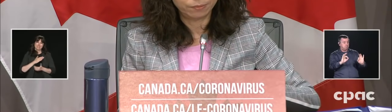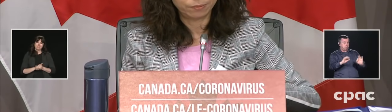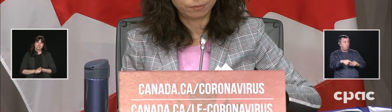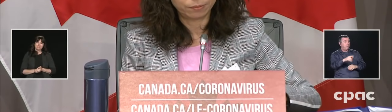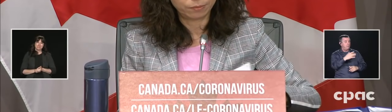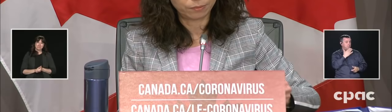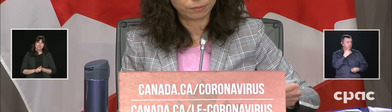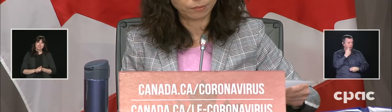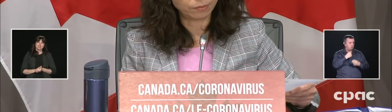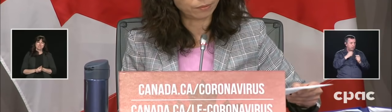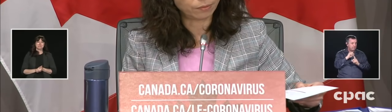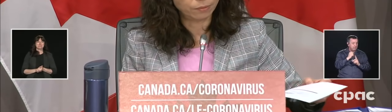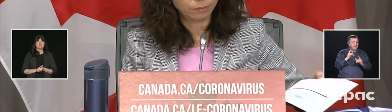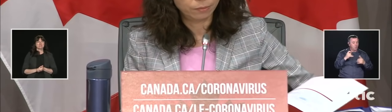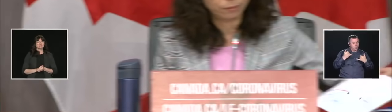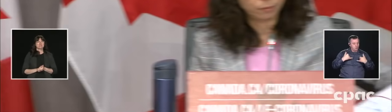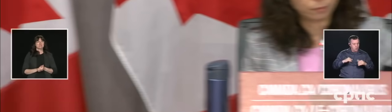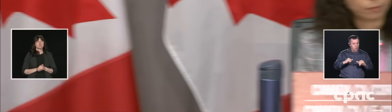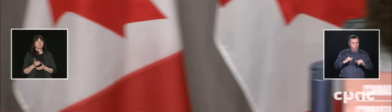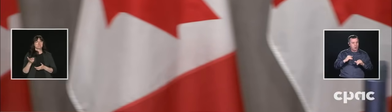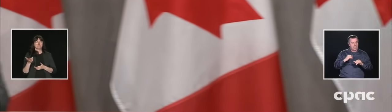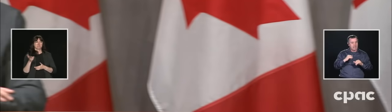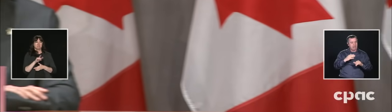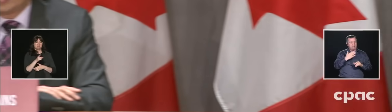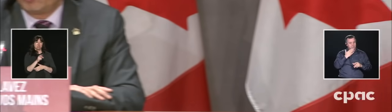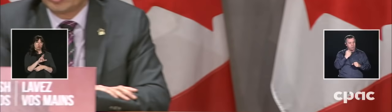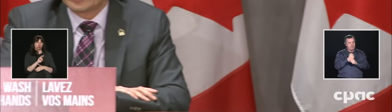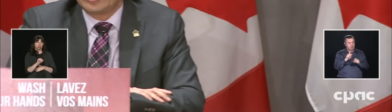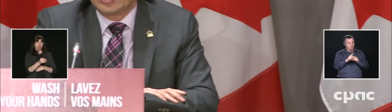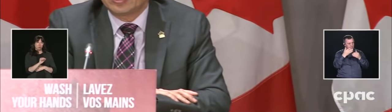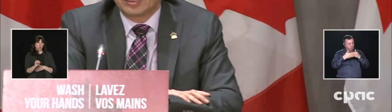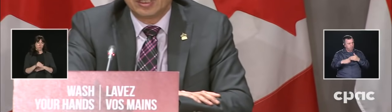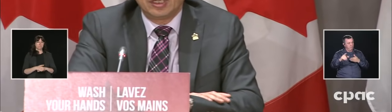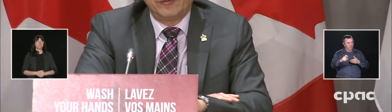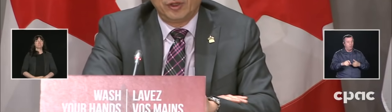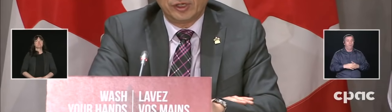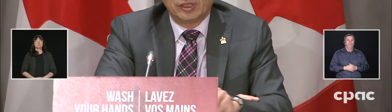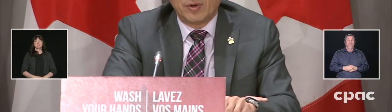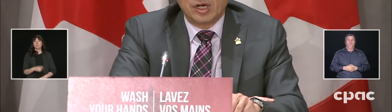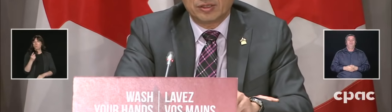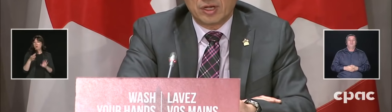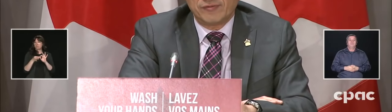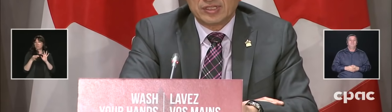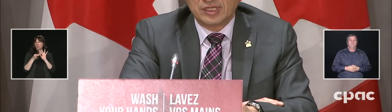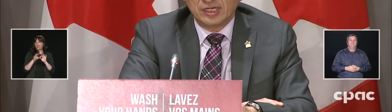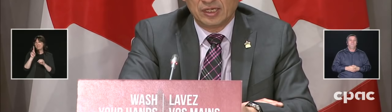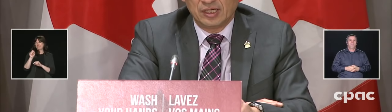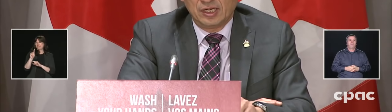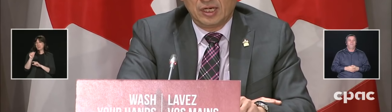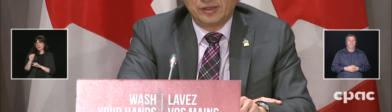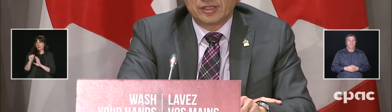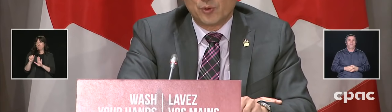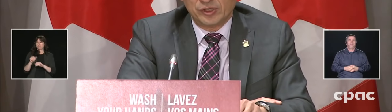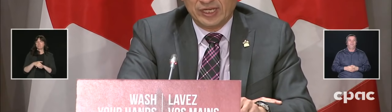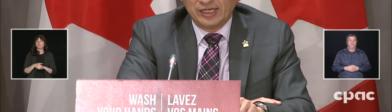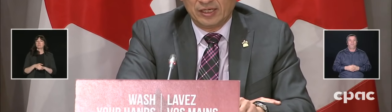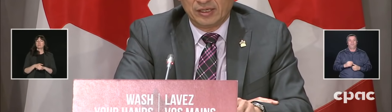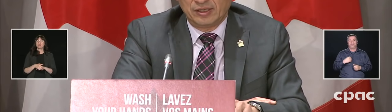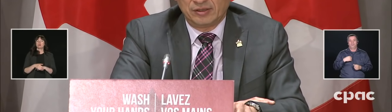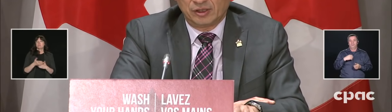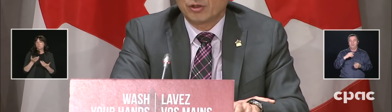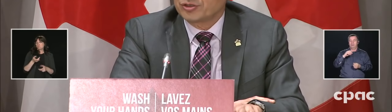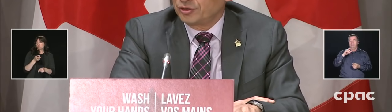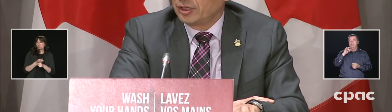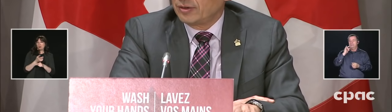It's Dr. Maybe I just add a quick point you mentioned about the data. And I will say that if you look at the models, obviously there's more